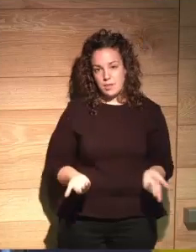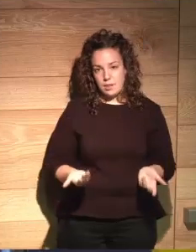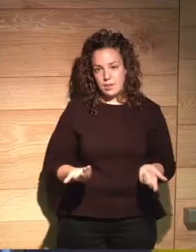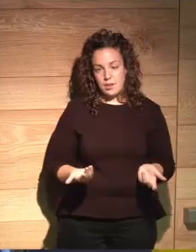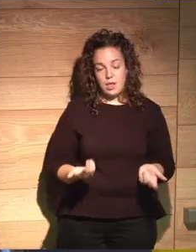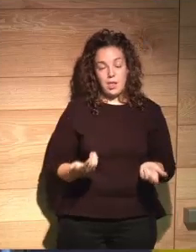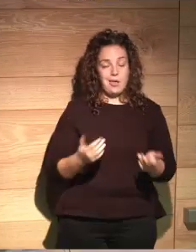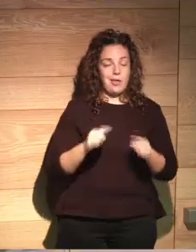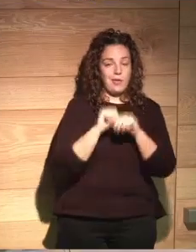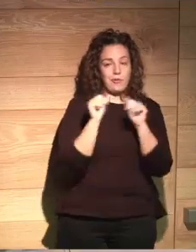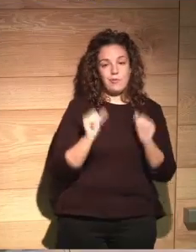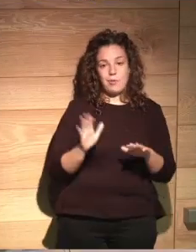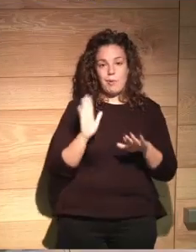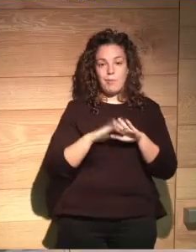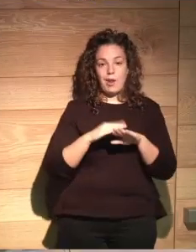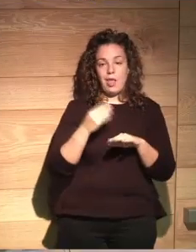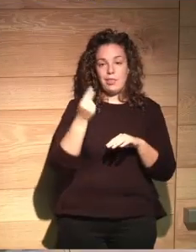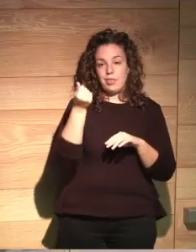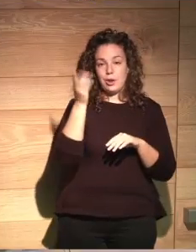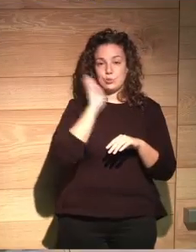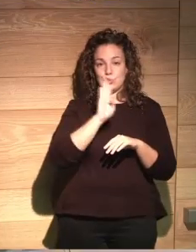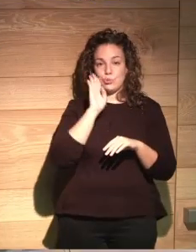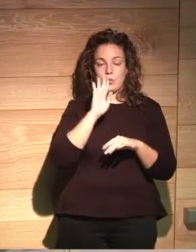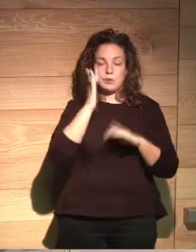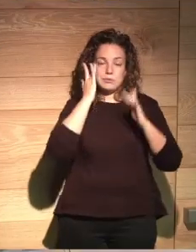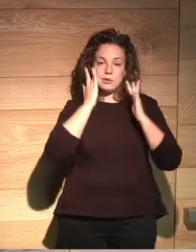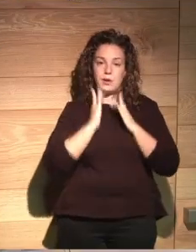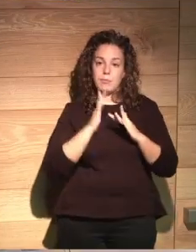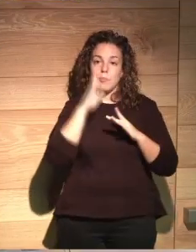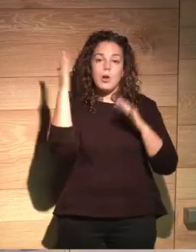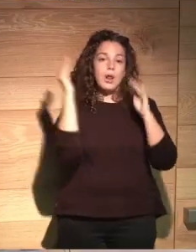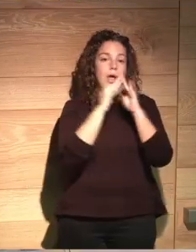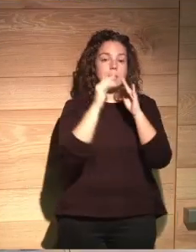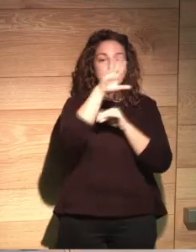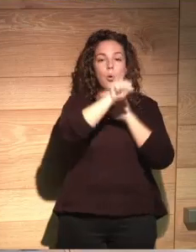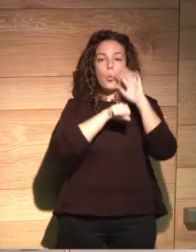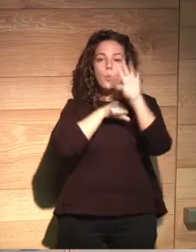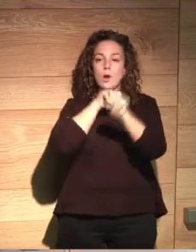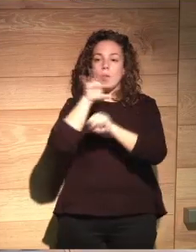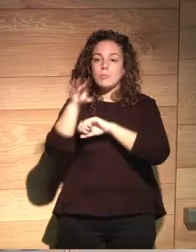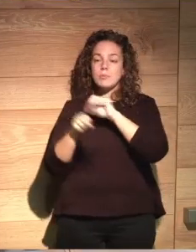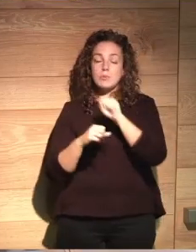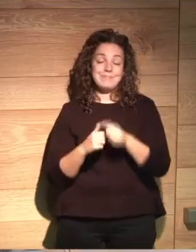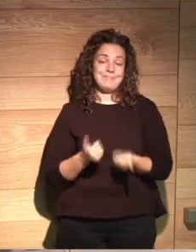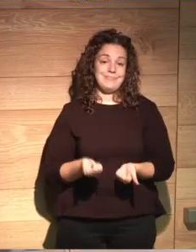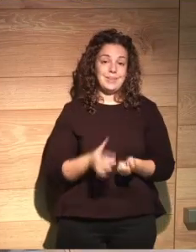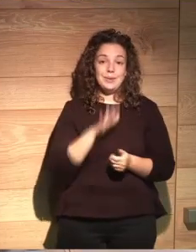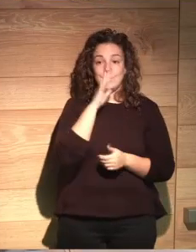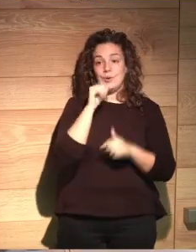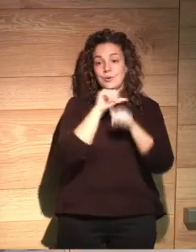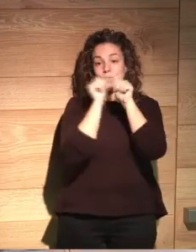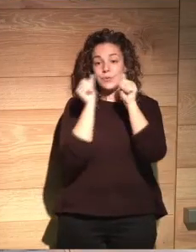one, okay, is a way you can launder your money laundering. You can buy houses so that